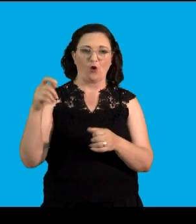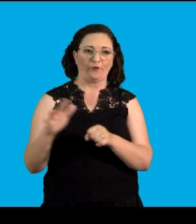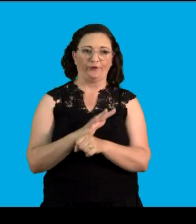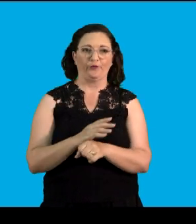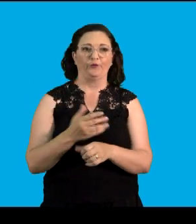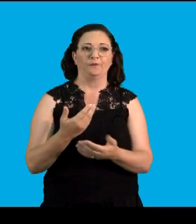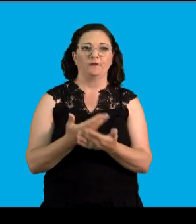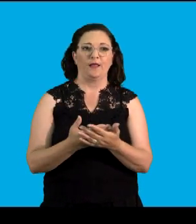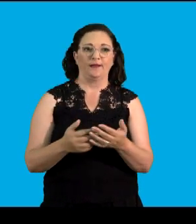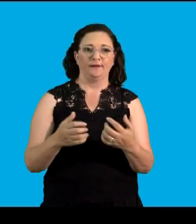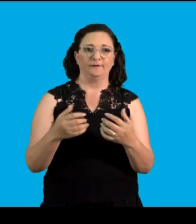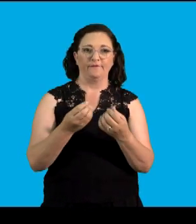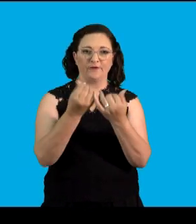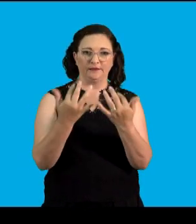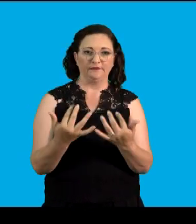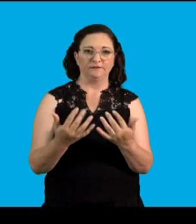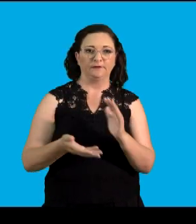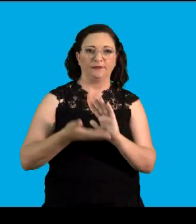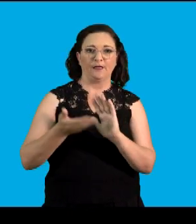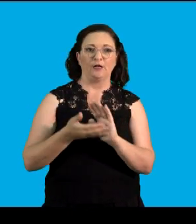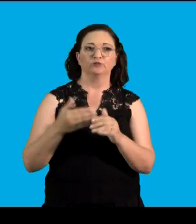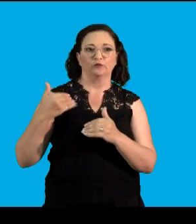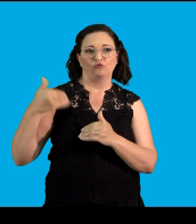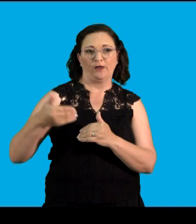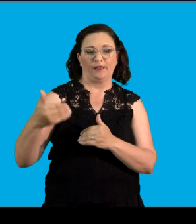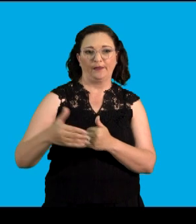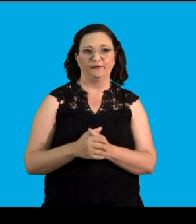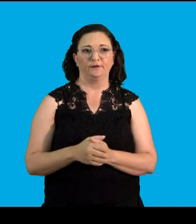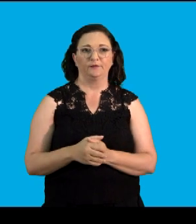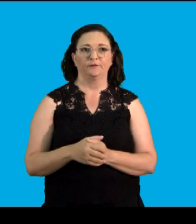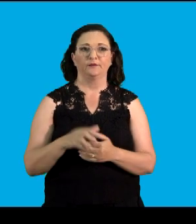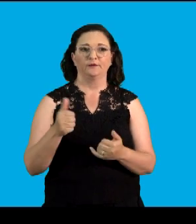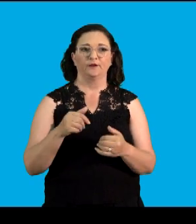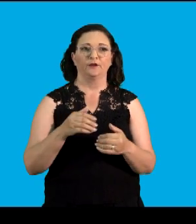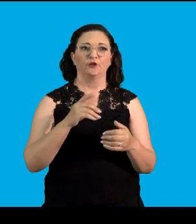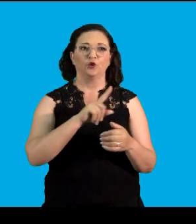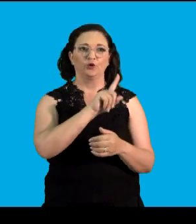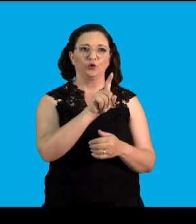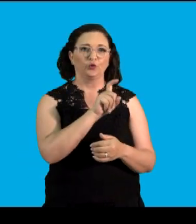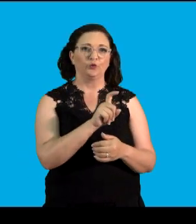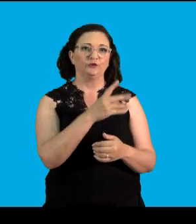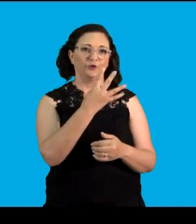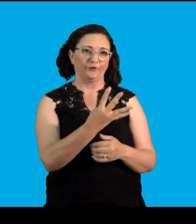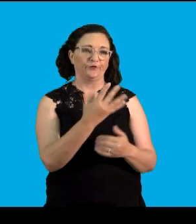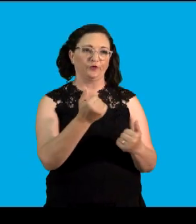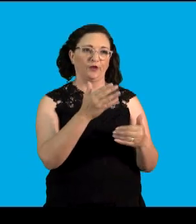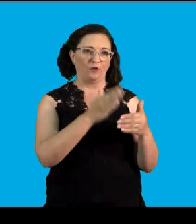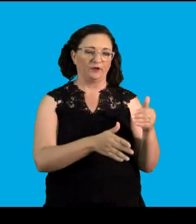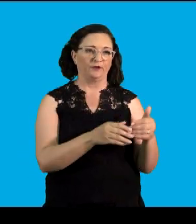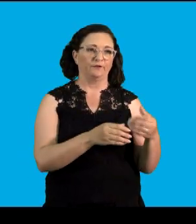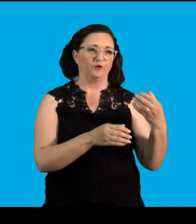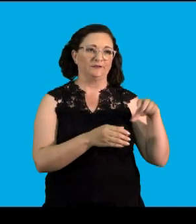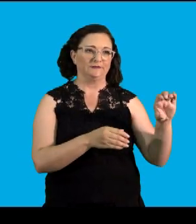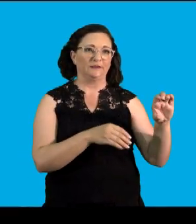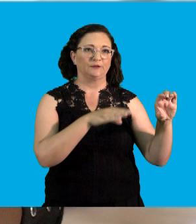statement timelessly or regularly. So we've come to an end of our question, or question 4, or section